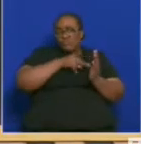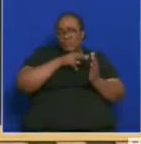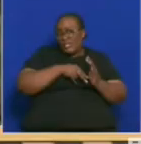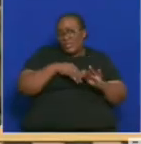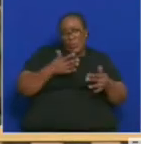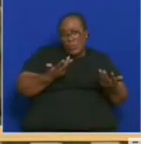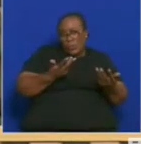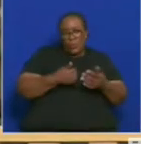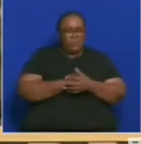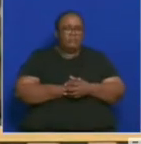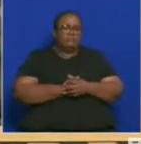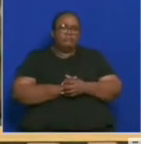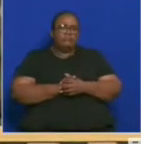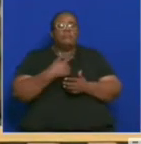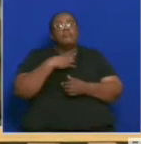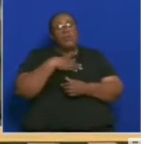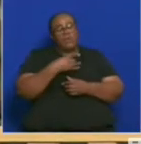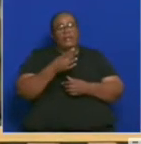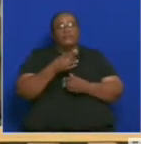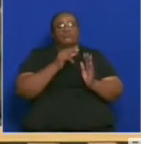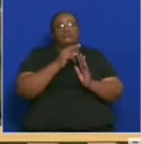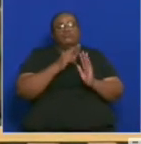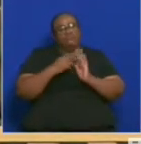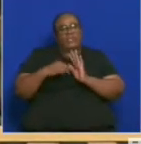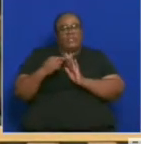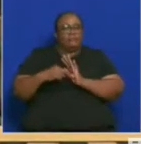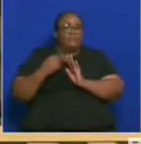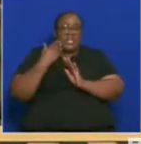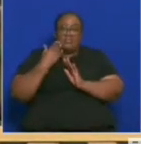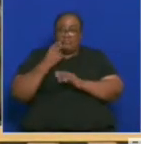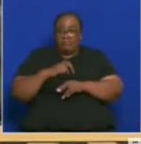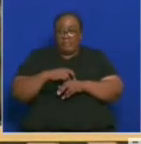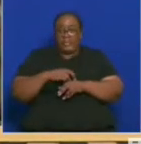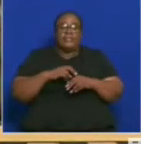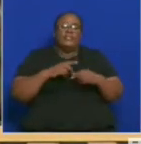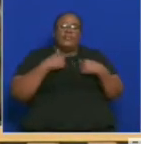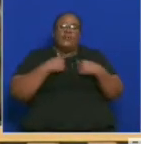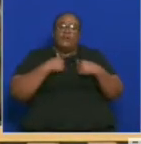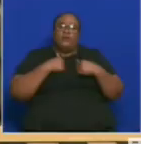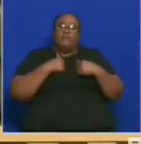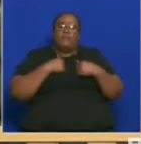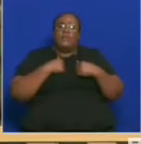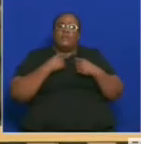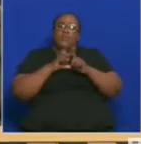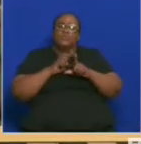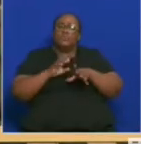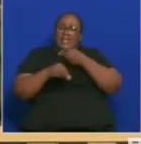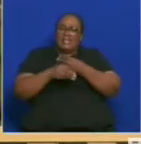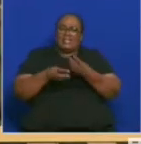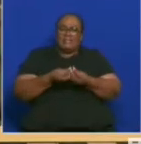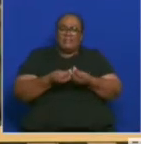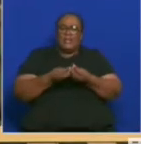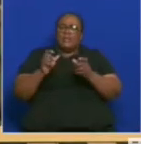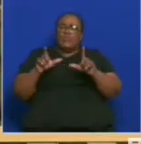would like to read it on the record, if it's necessary. Okay. Firstly, I would like to also add on something. Commissioners, I'm known as